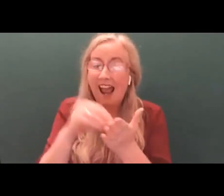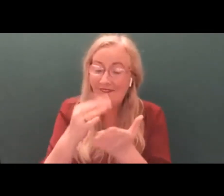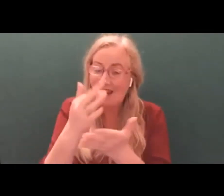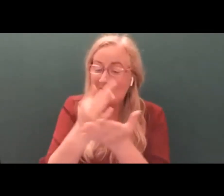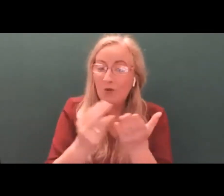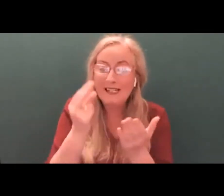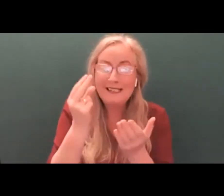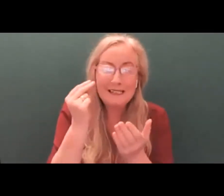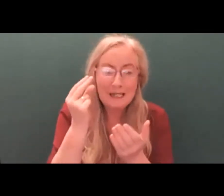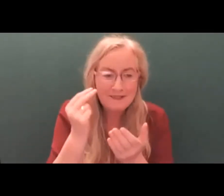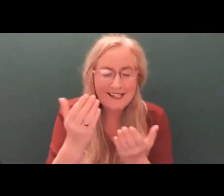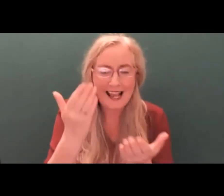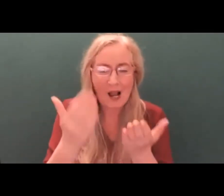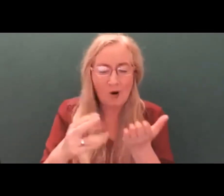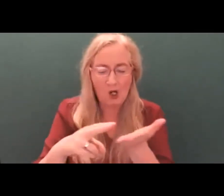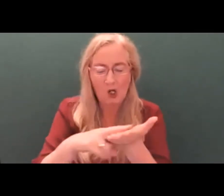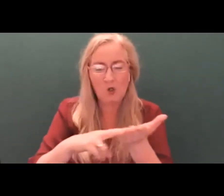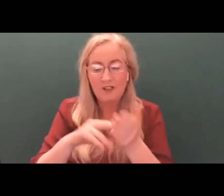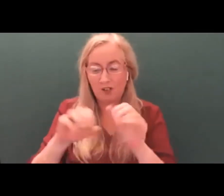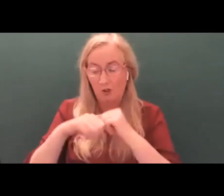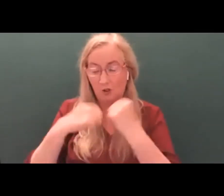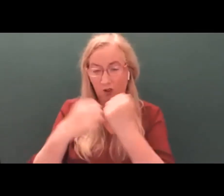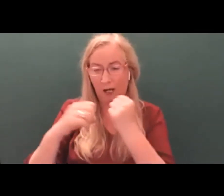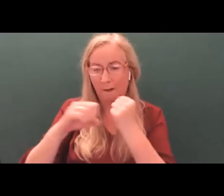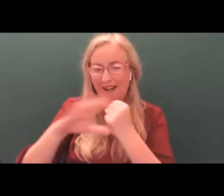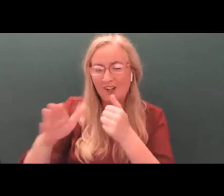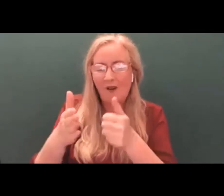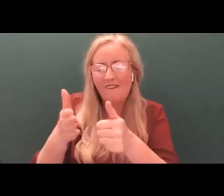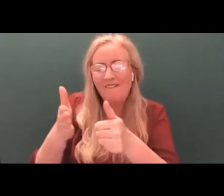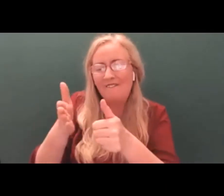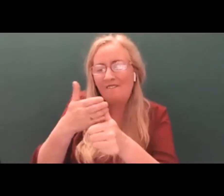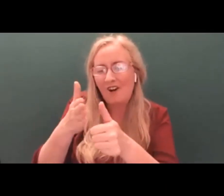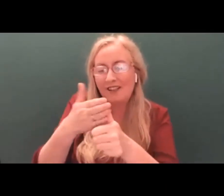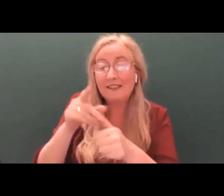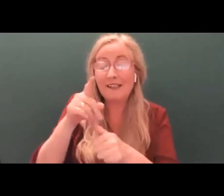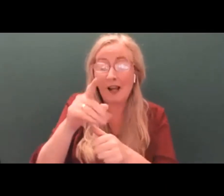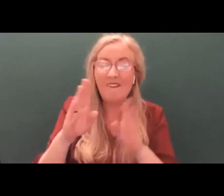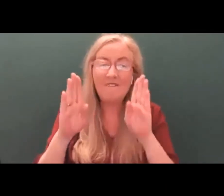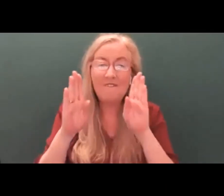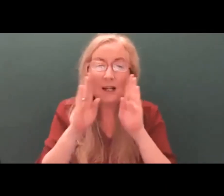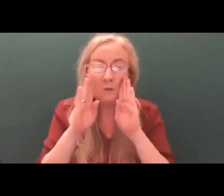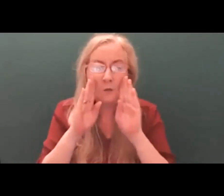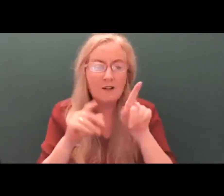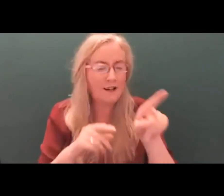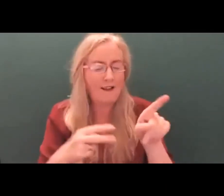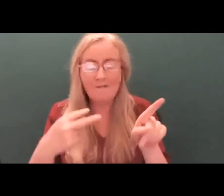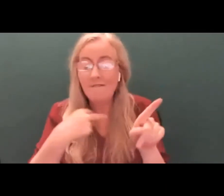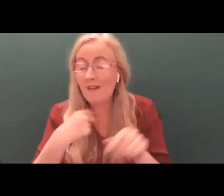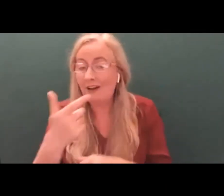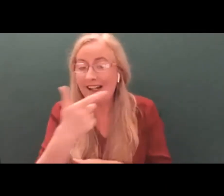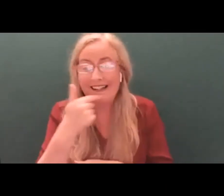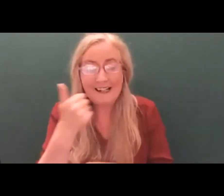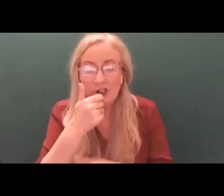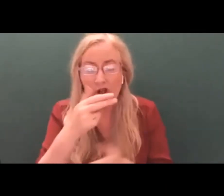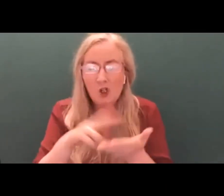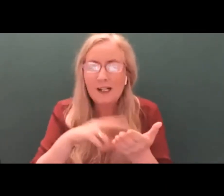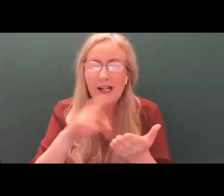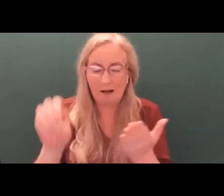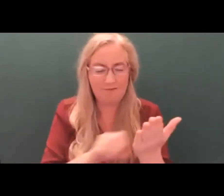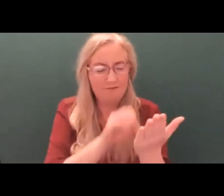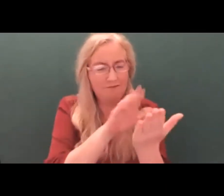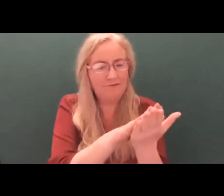about using social media. And the first thing I'll say is that Facebook is very easy to use. You can put up a